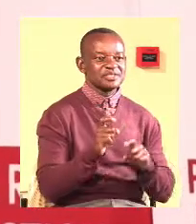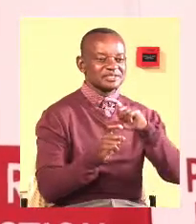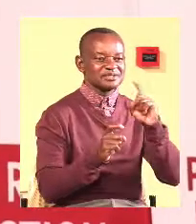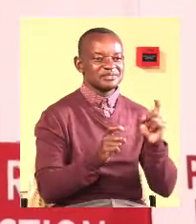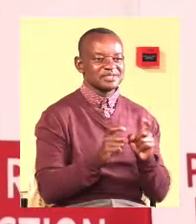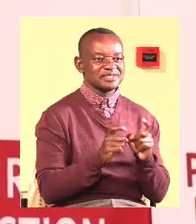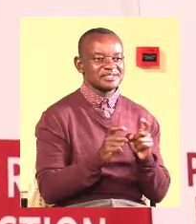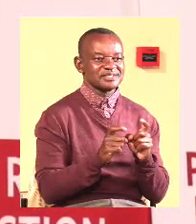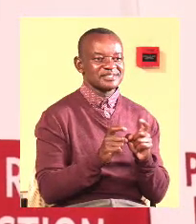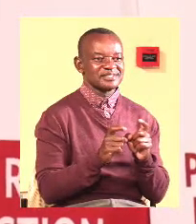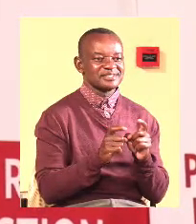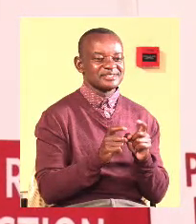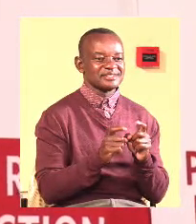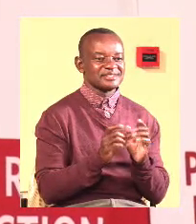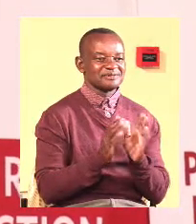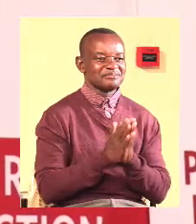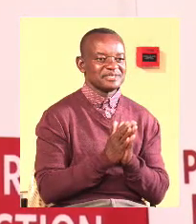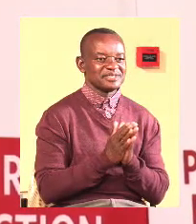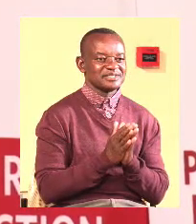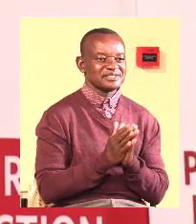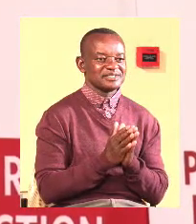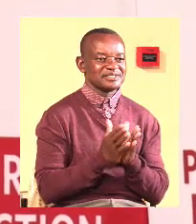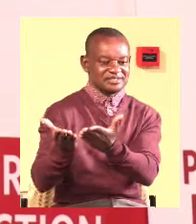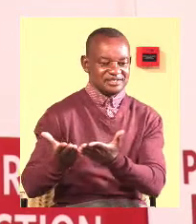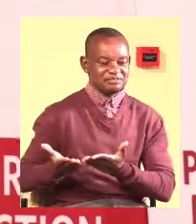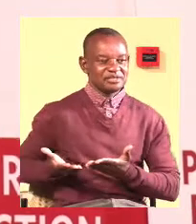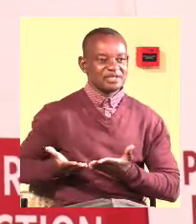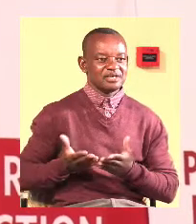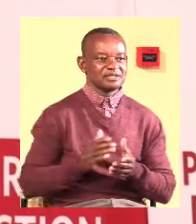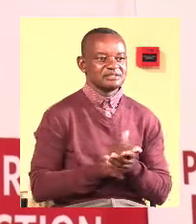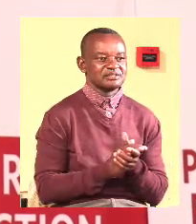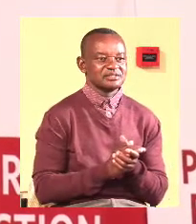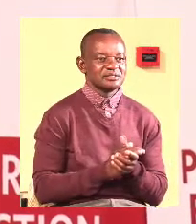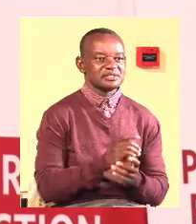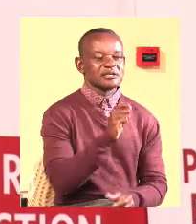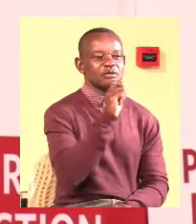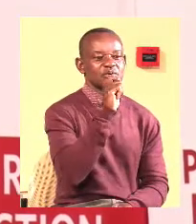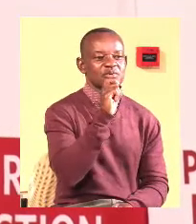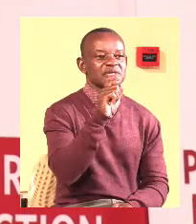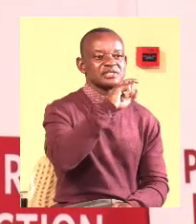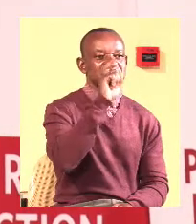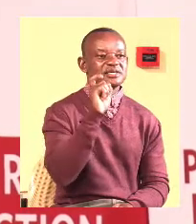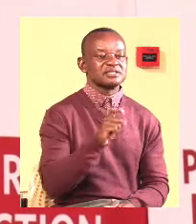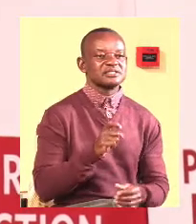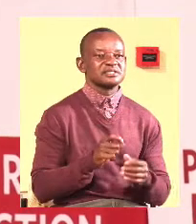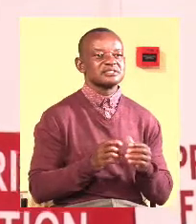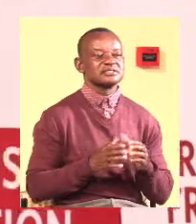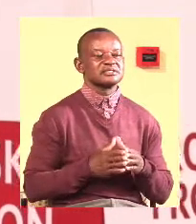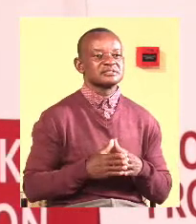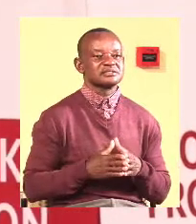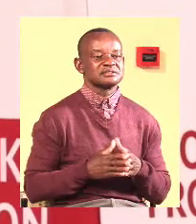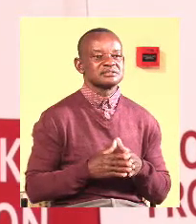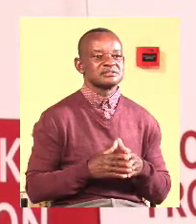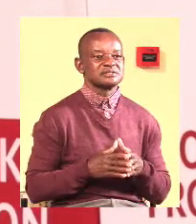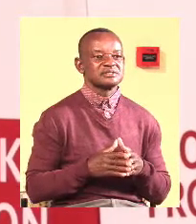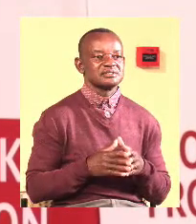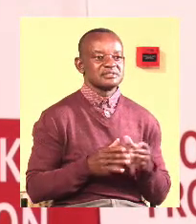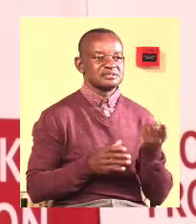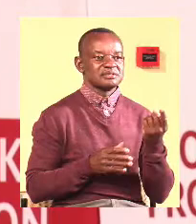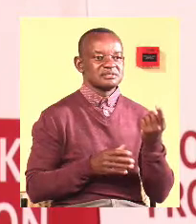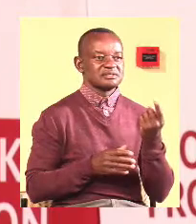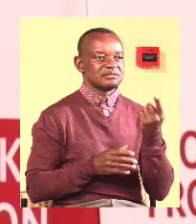name and the media house name, and then you pose your question. How many questions do we have? Okay, let's take, there are 3. Let's